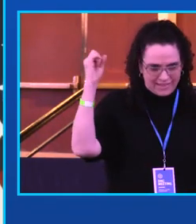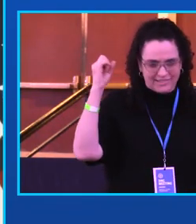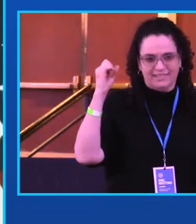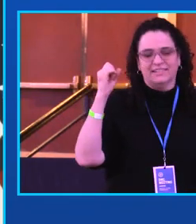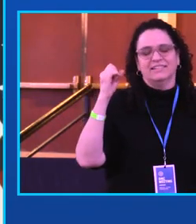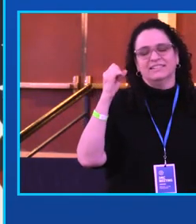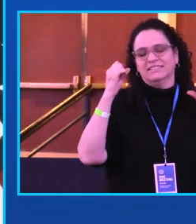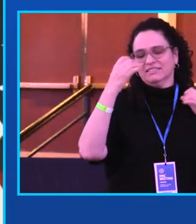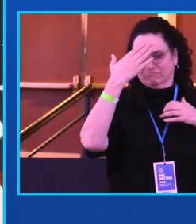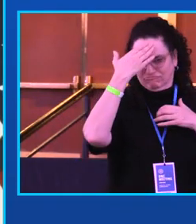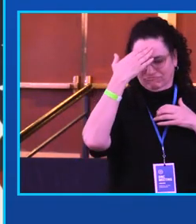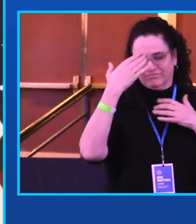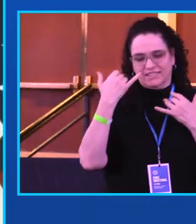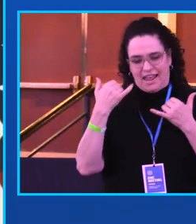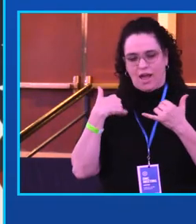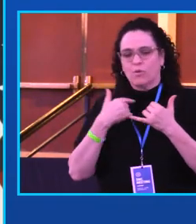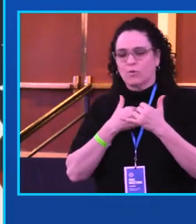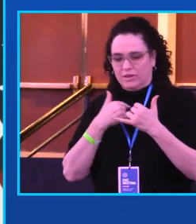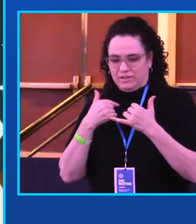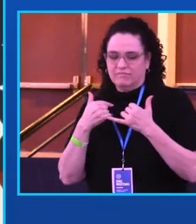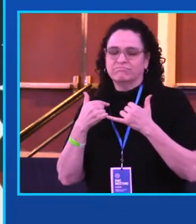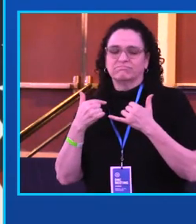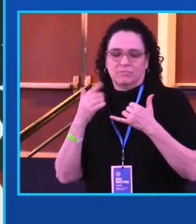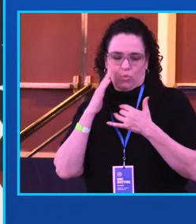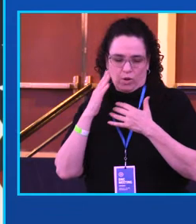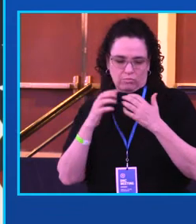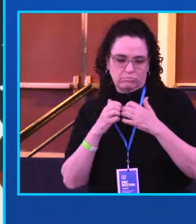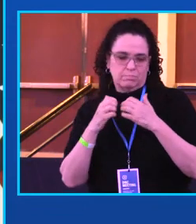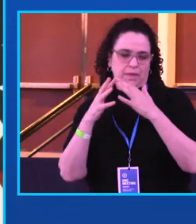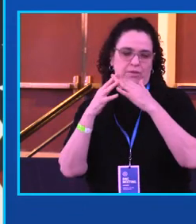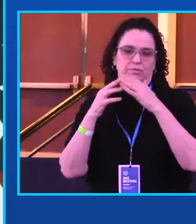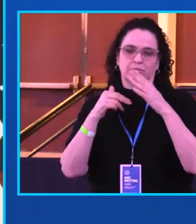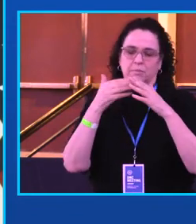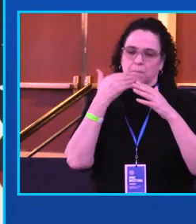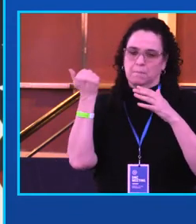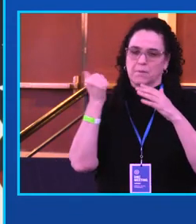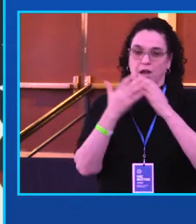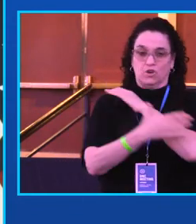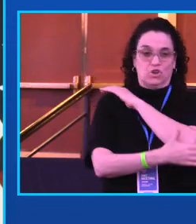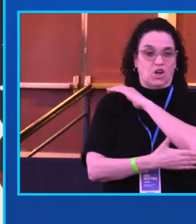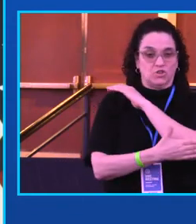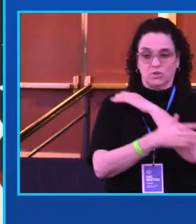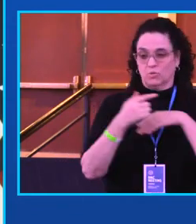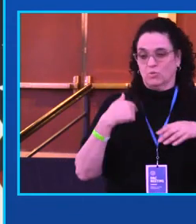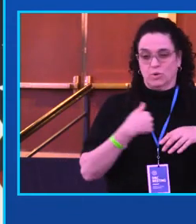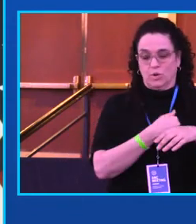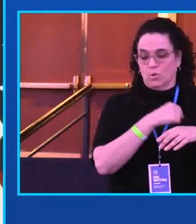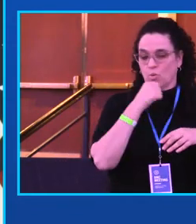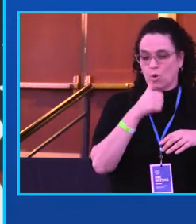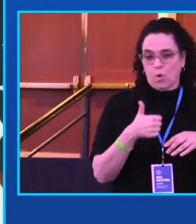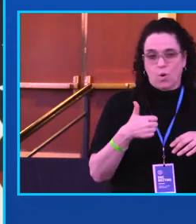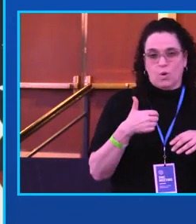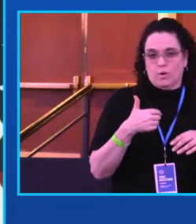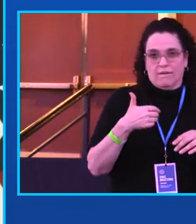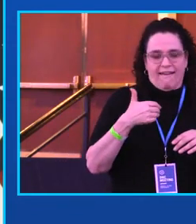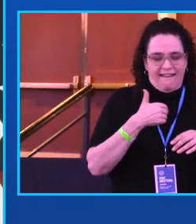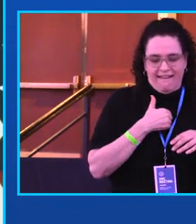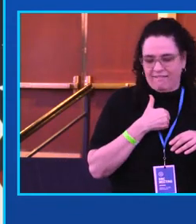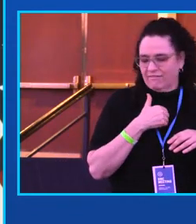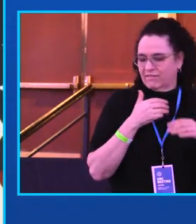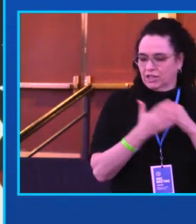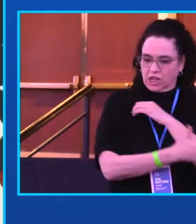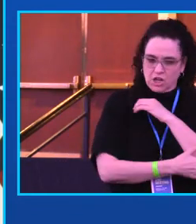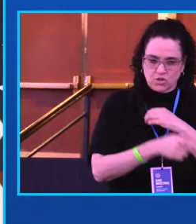country. That is to say, a country not mired in the recrimination of racism,